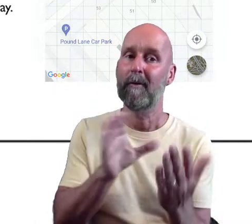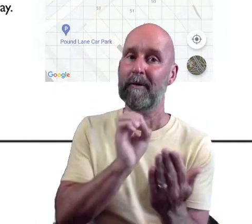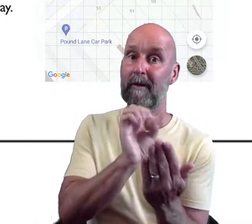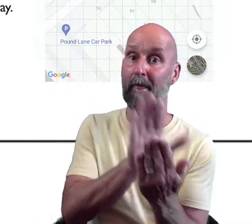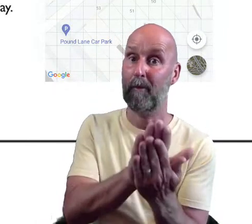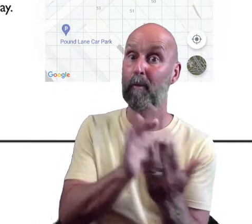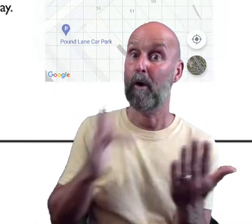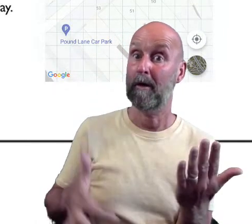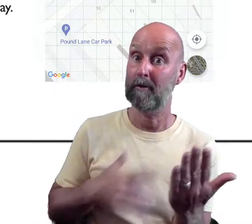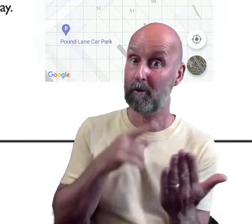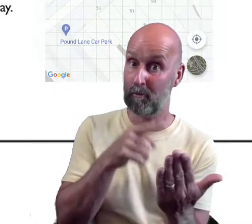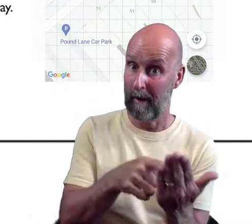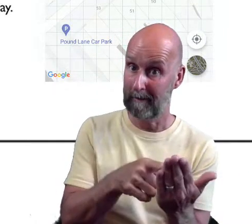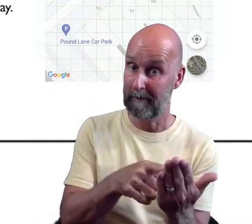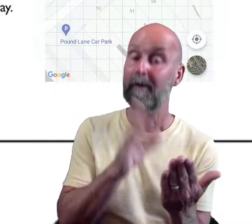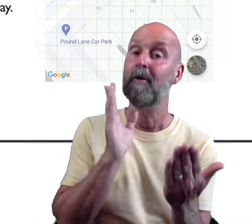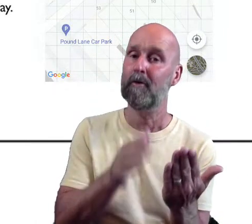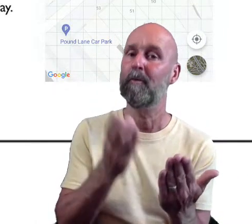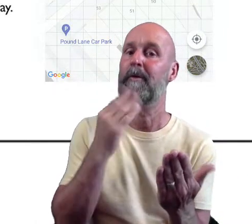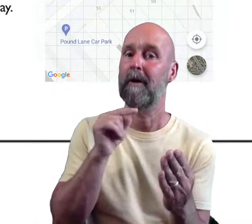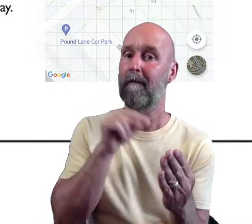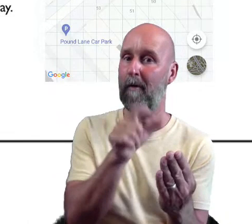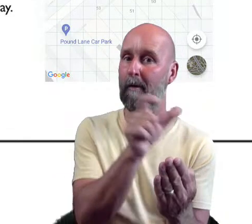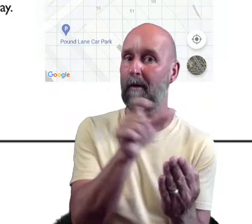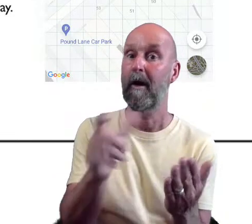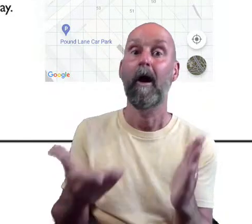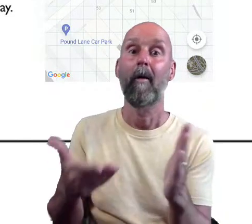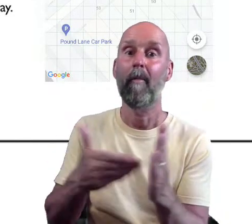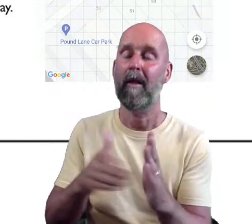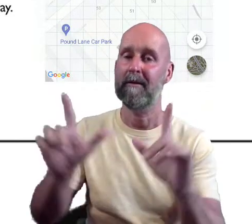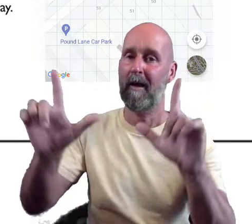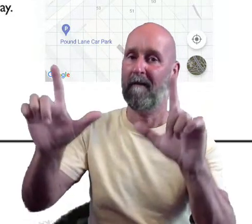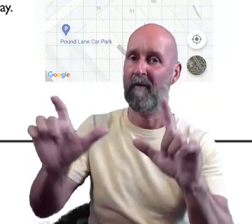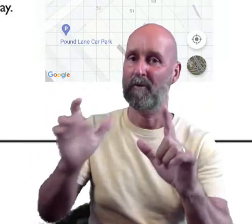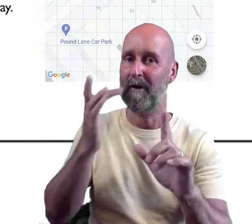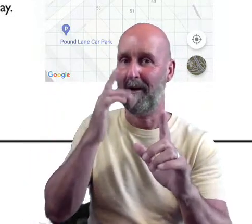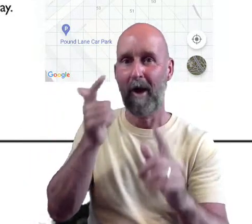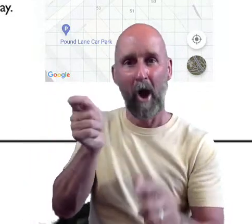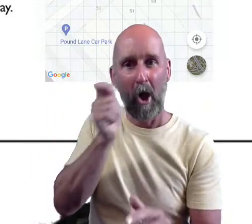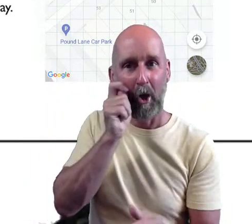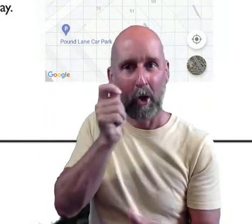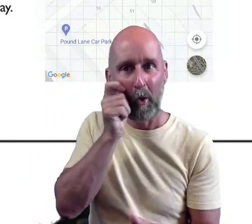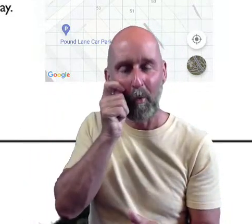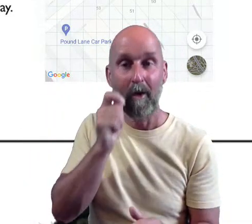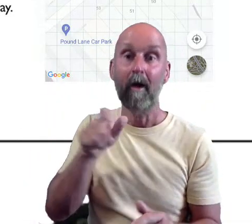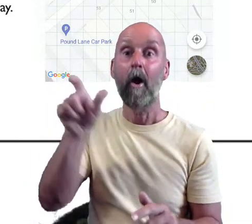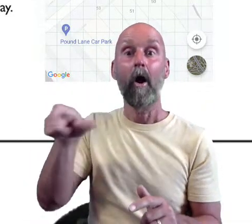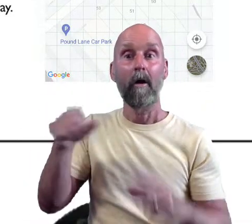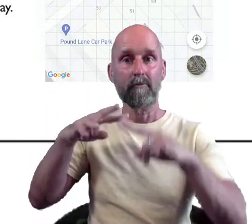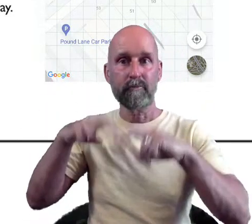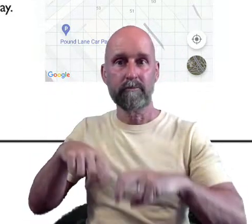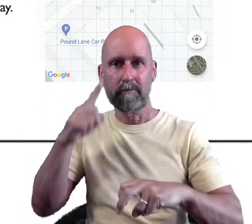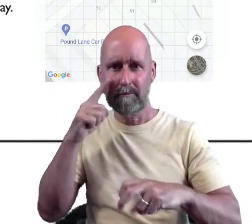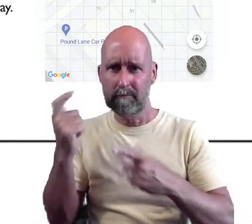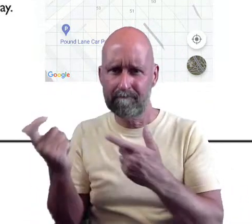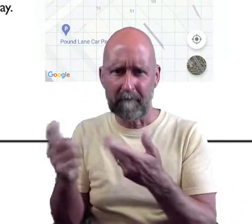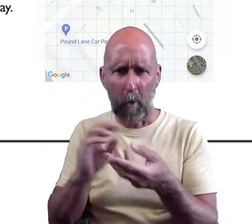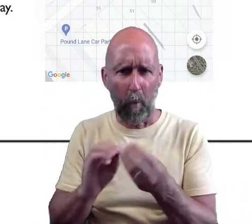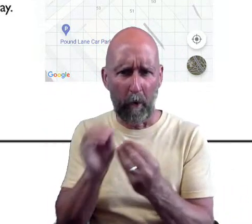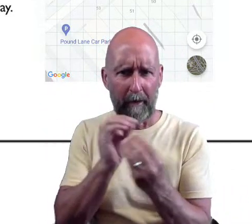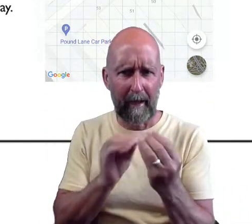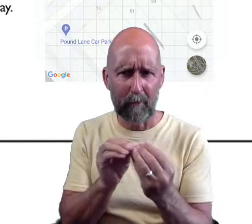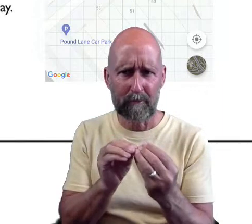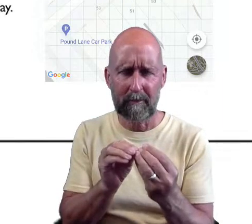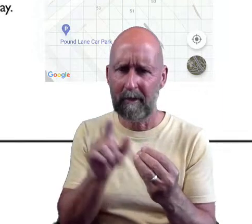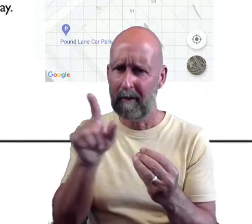on the What 3 Words app alongside a photograph clue. And then other players have to use this information to attempt to work out like the